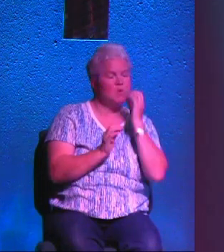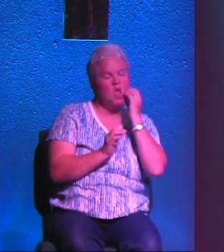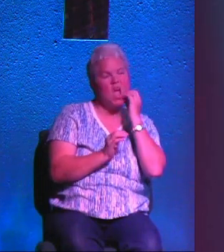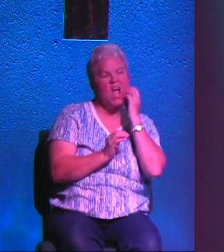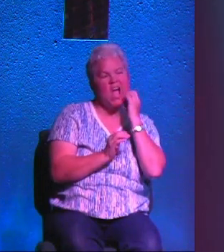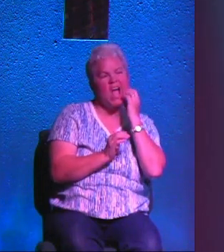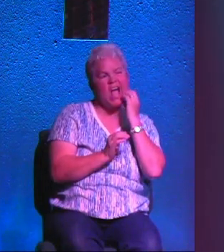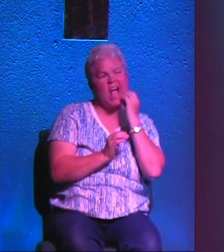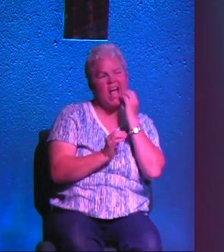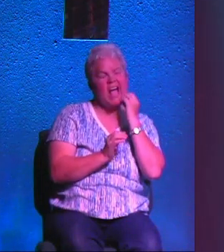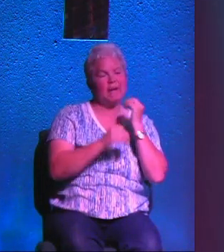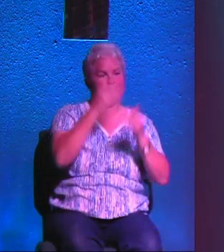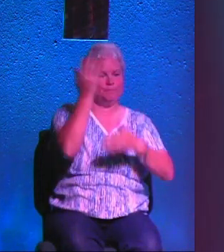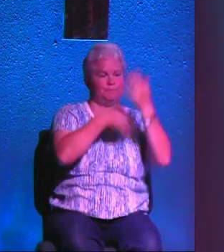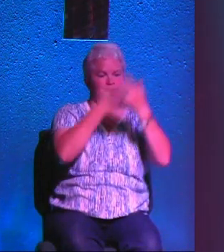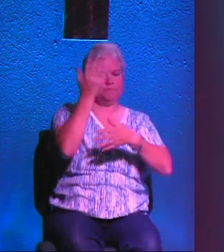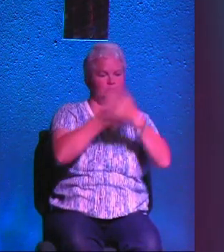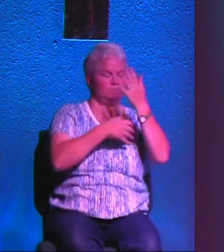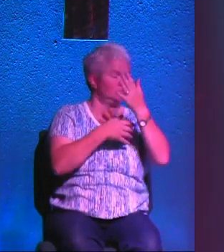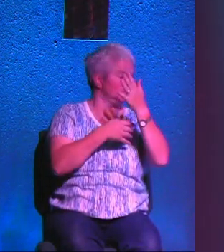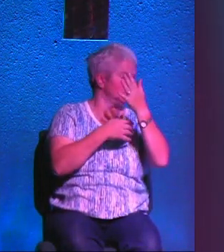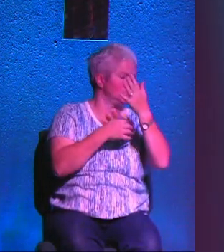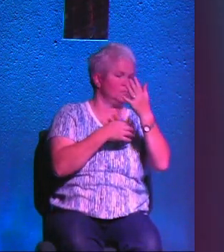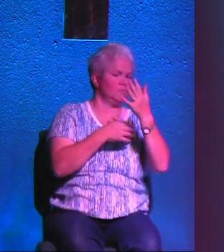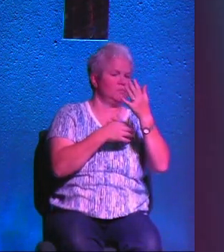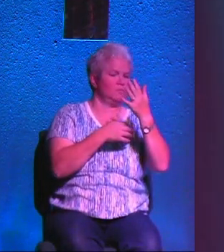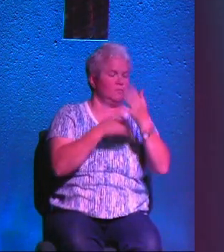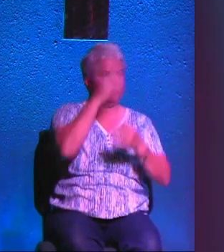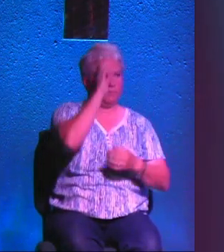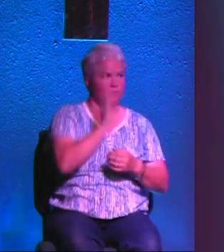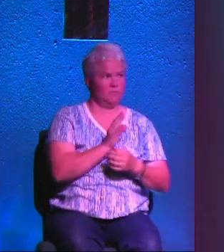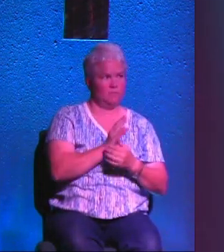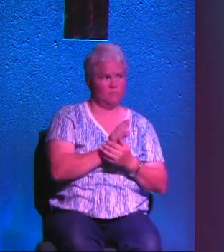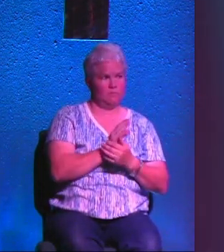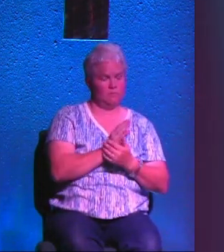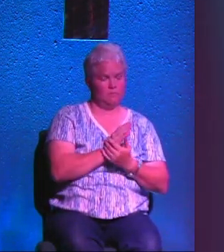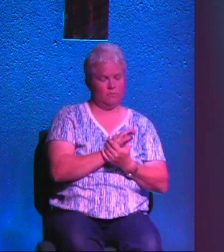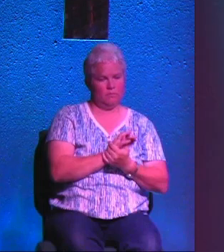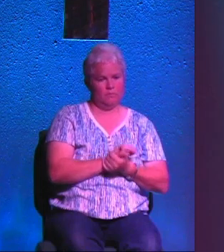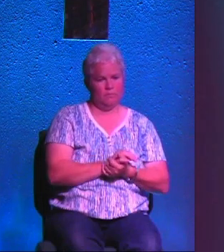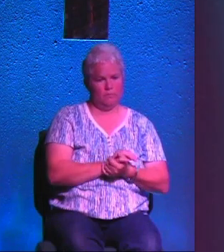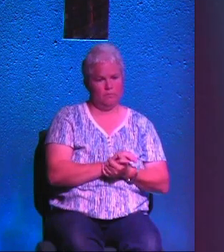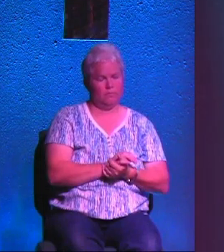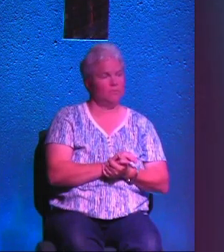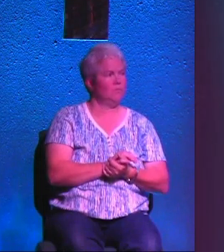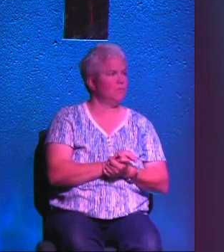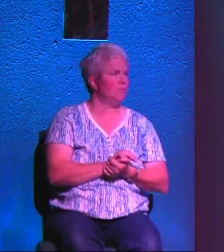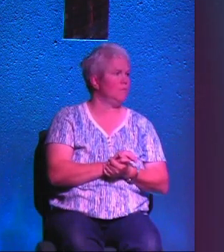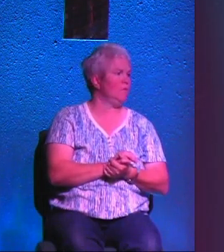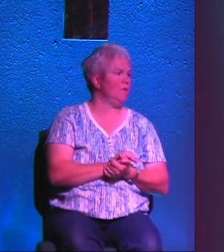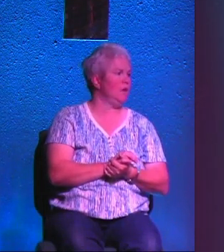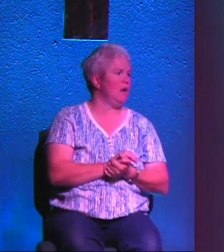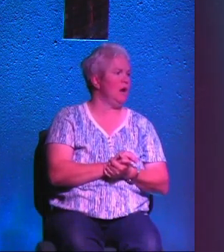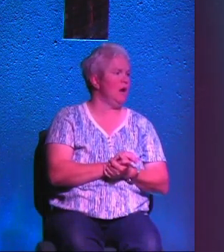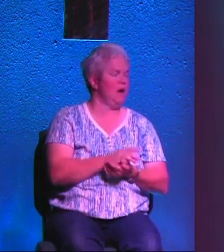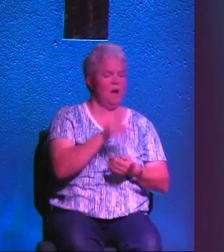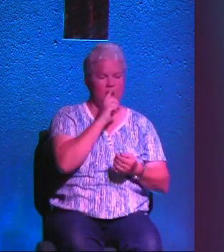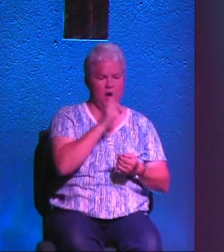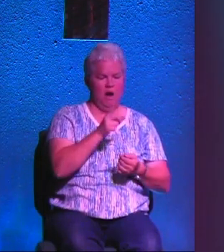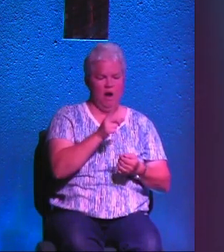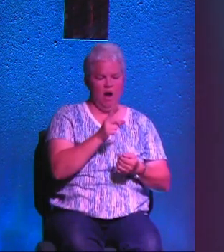own opinions, right? Oh, I think God needs to act this way. Well, I think God should